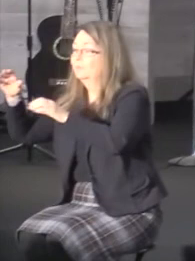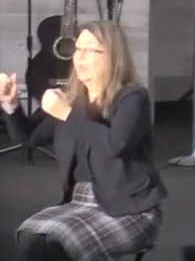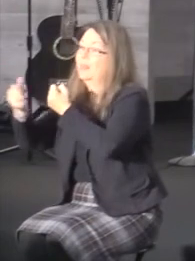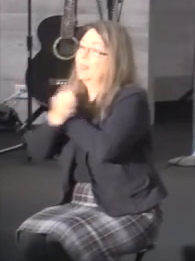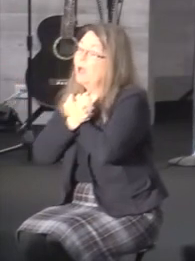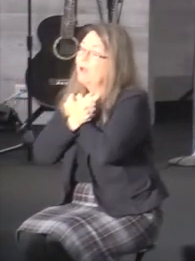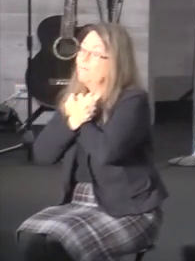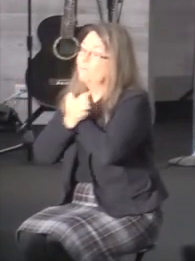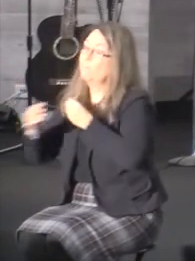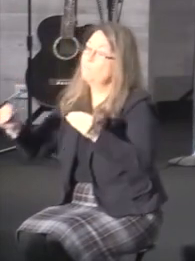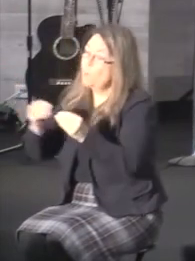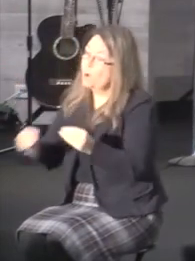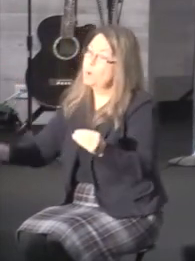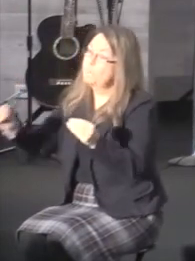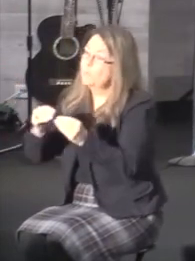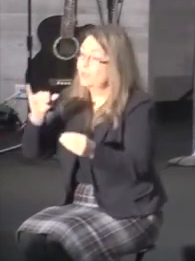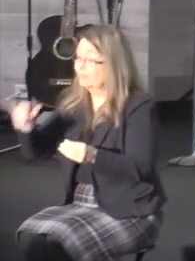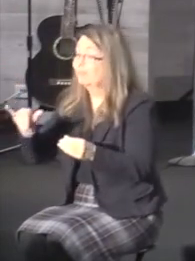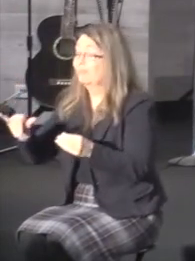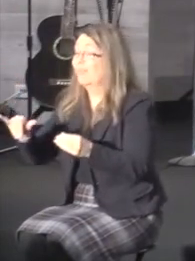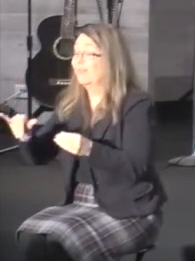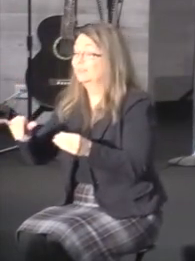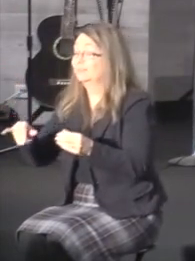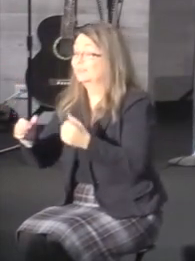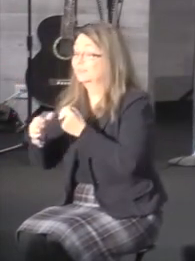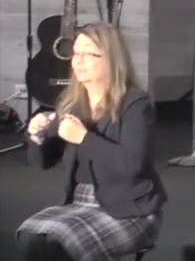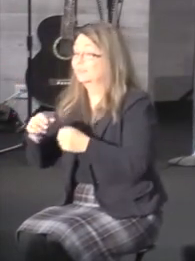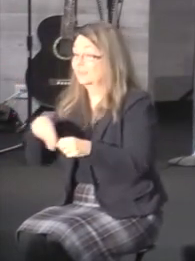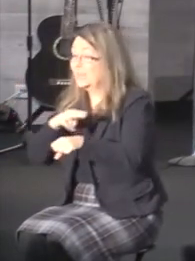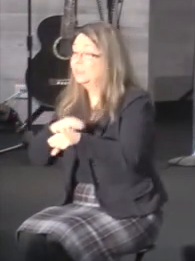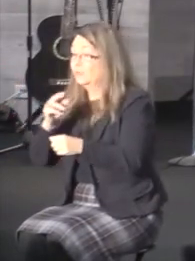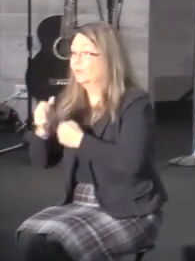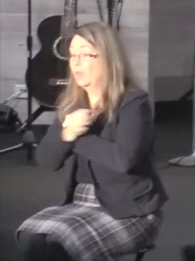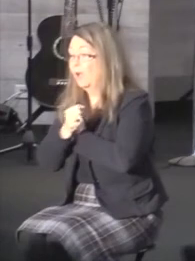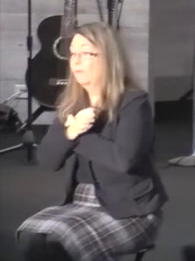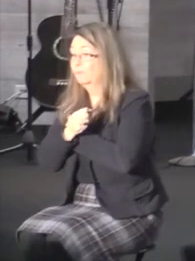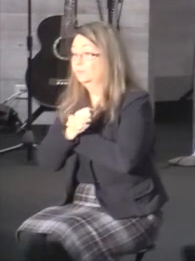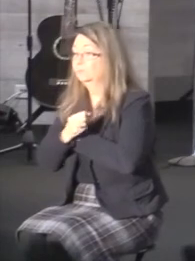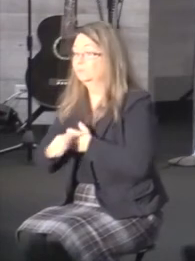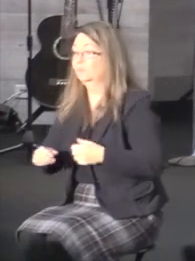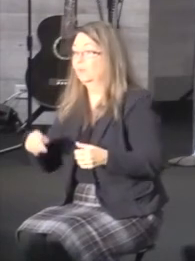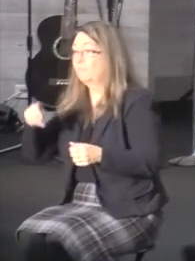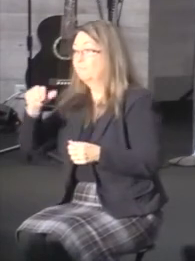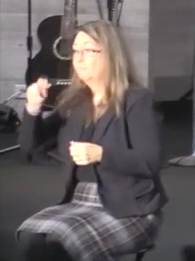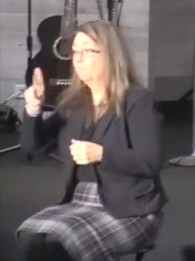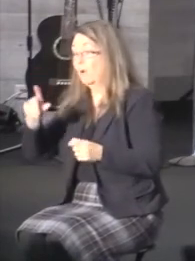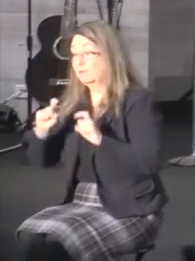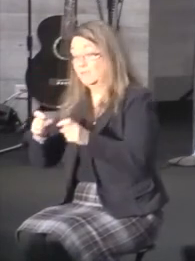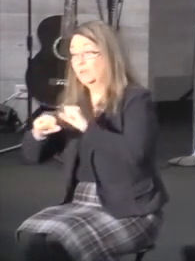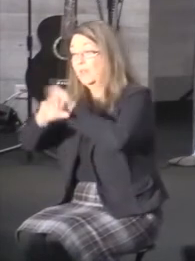and more. That's the nature of the love. And look at the environment. He says, he gives these clarifications. Love